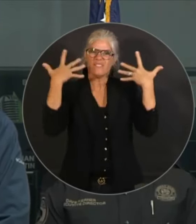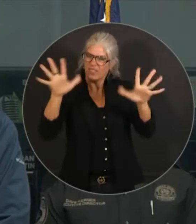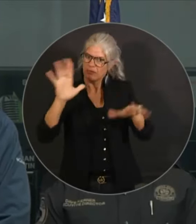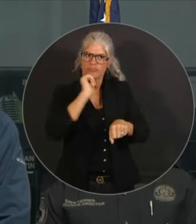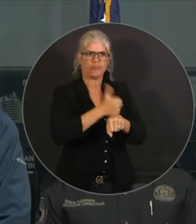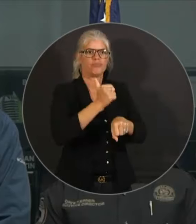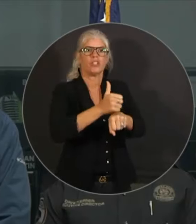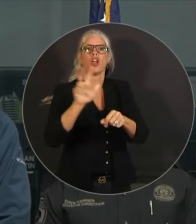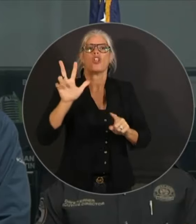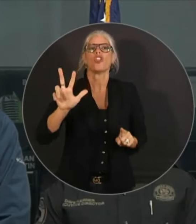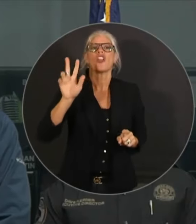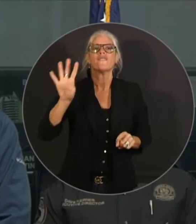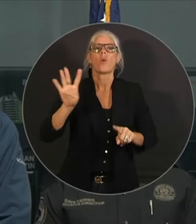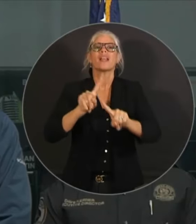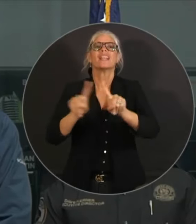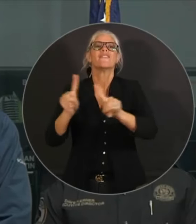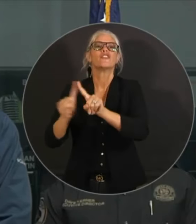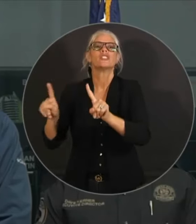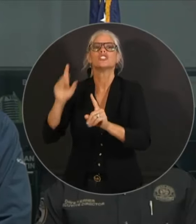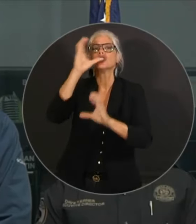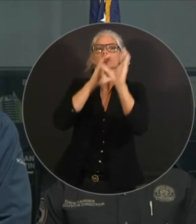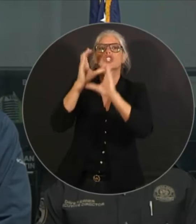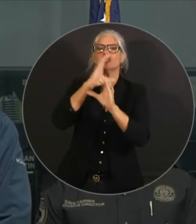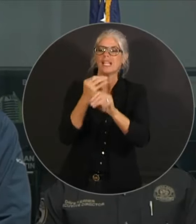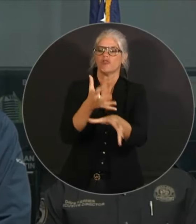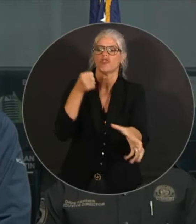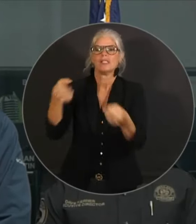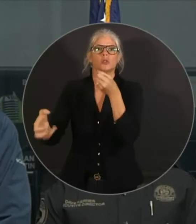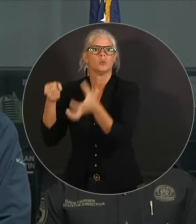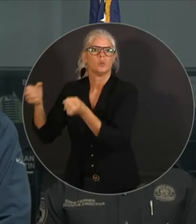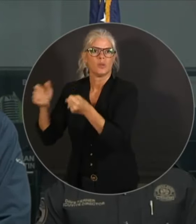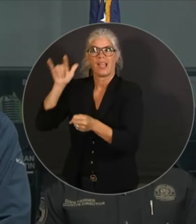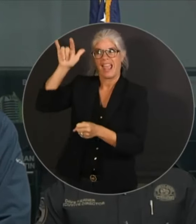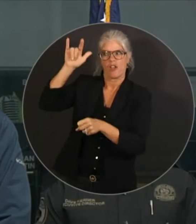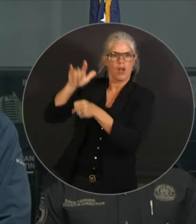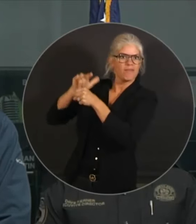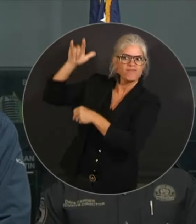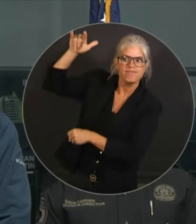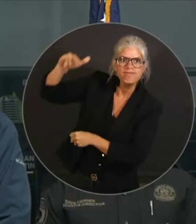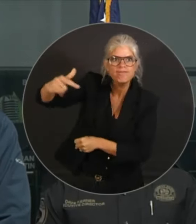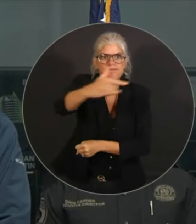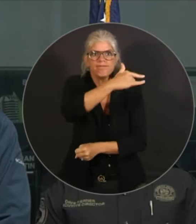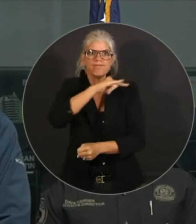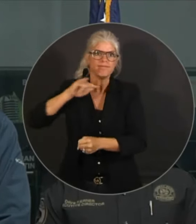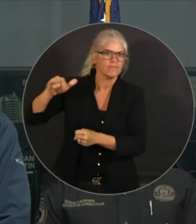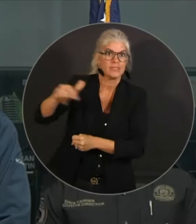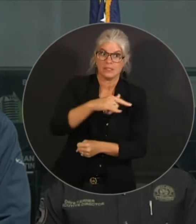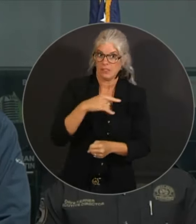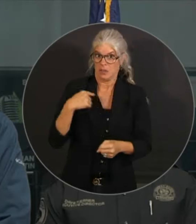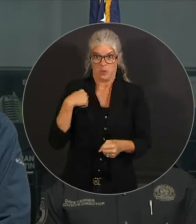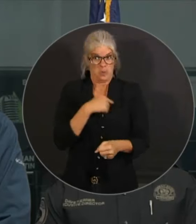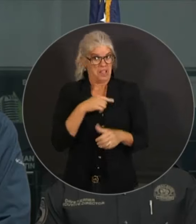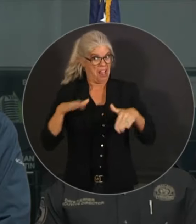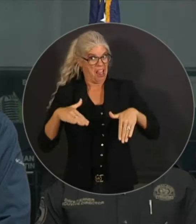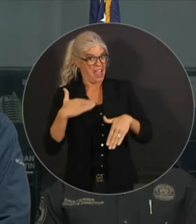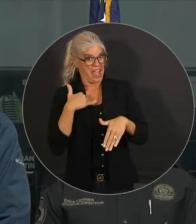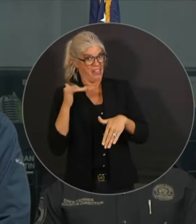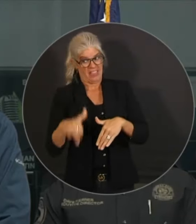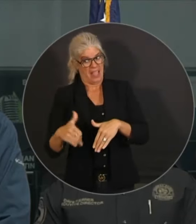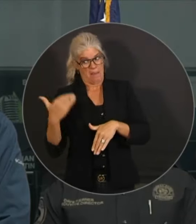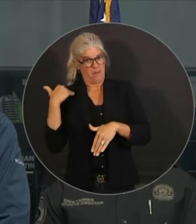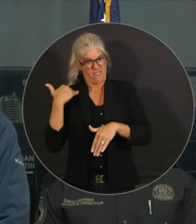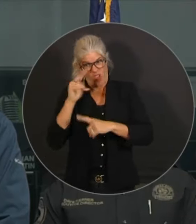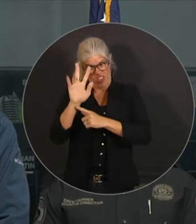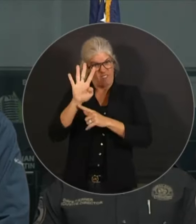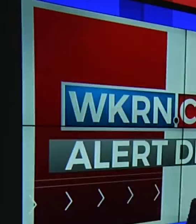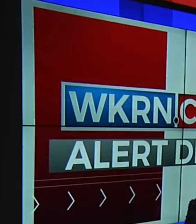34 different search and rescue aircraft. We've never had this many resources prior to a storm.